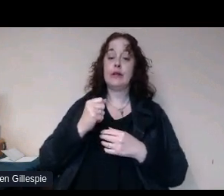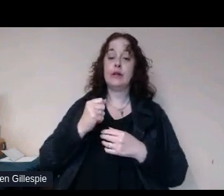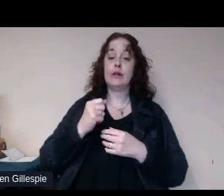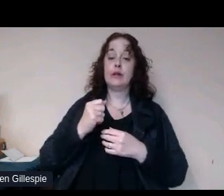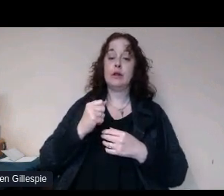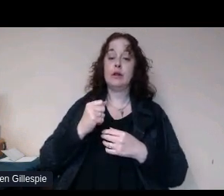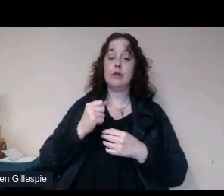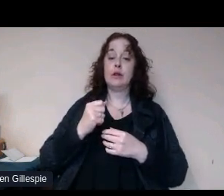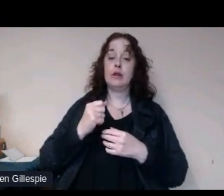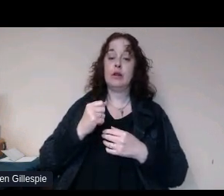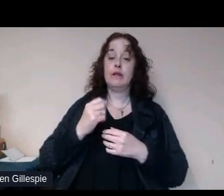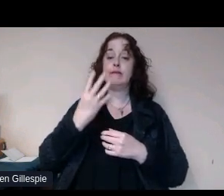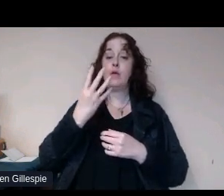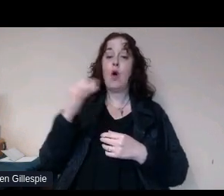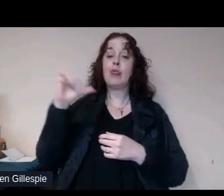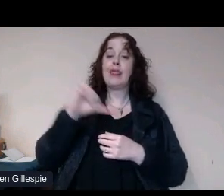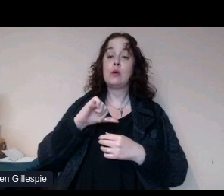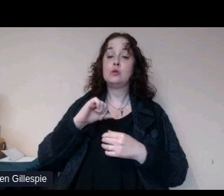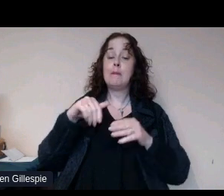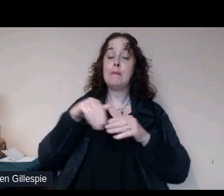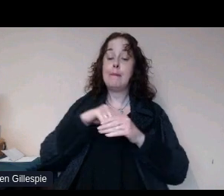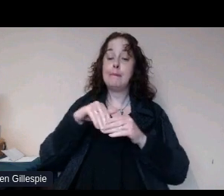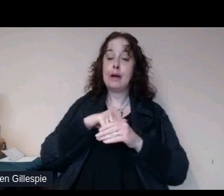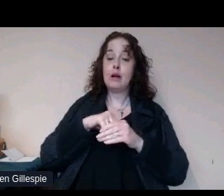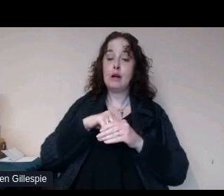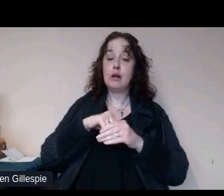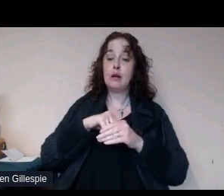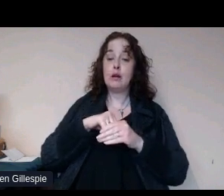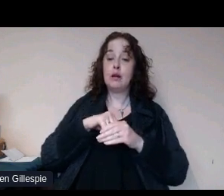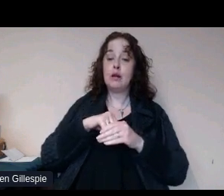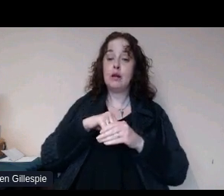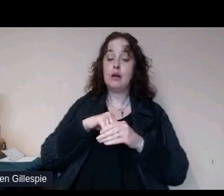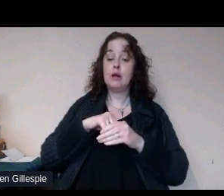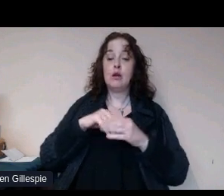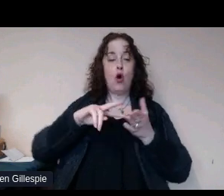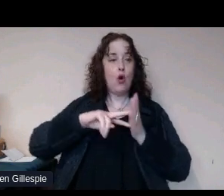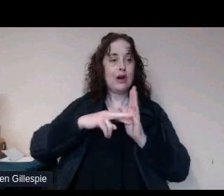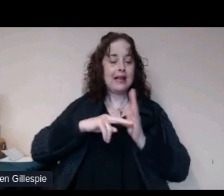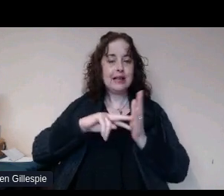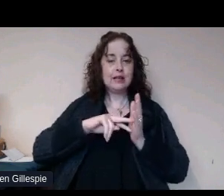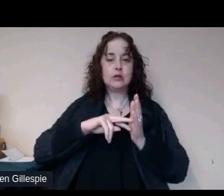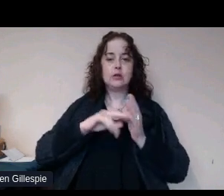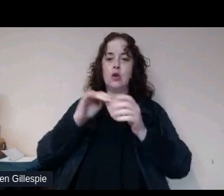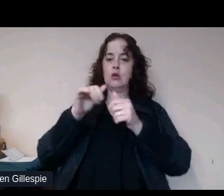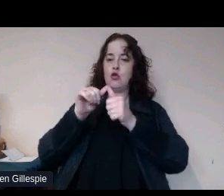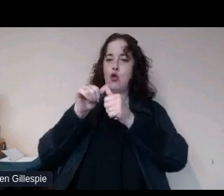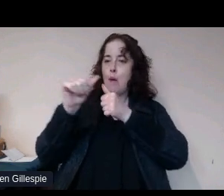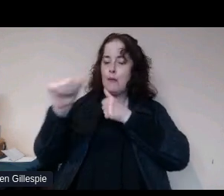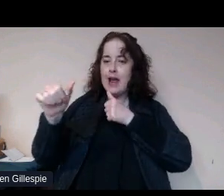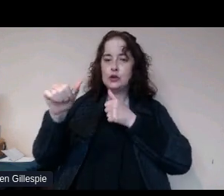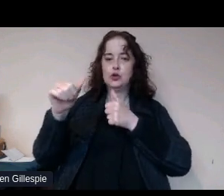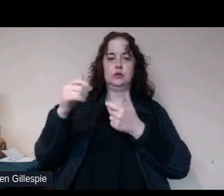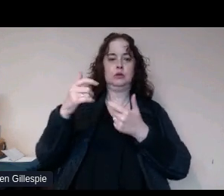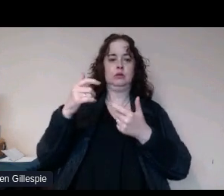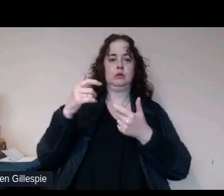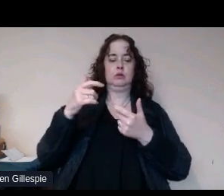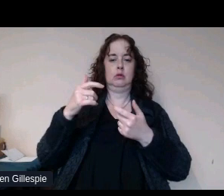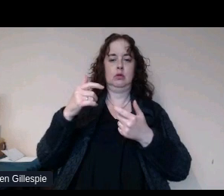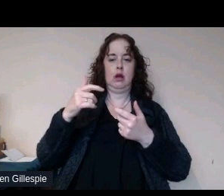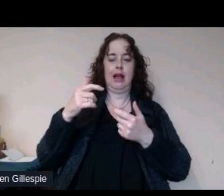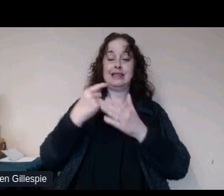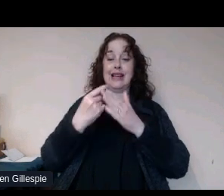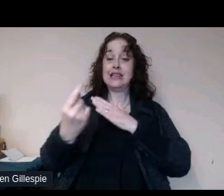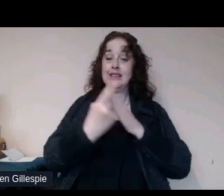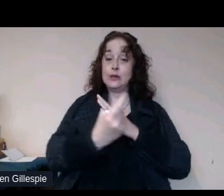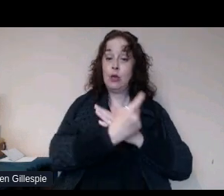4,000 members, both in organizational corporations and individuals,